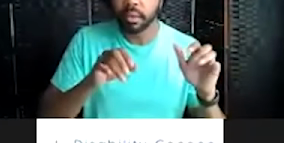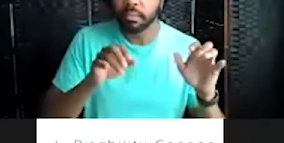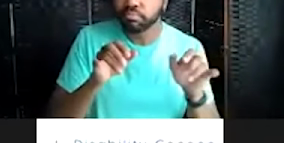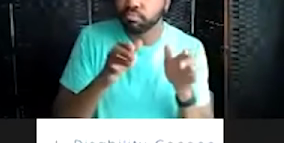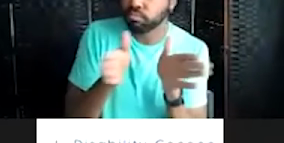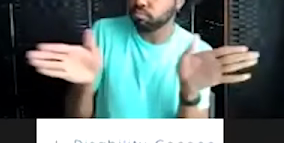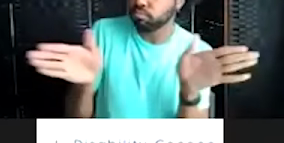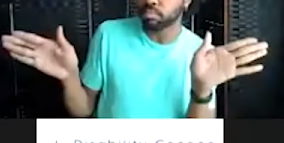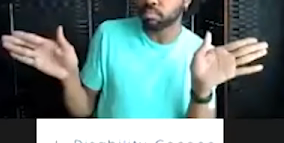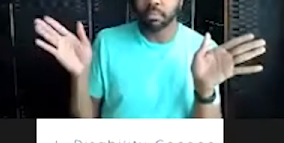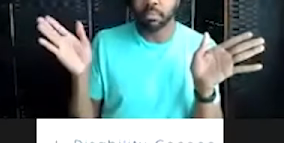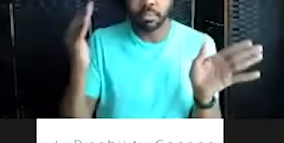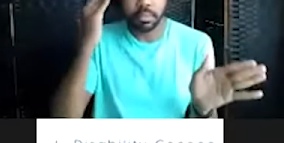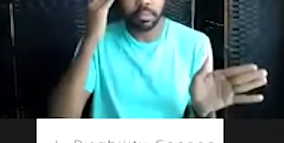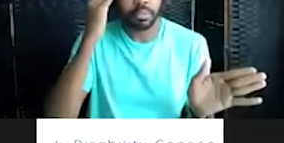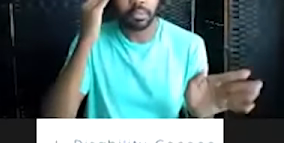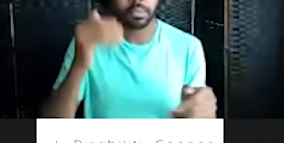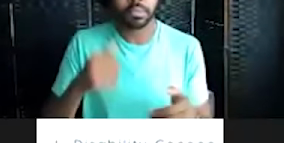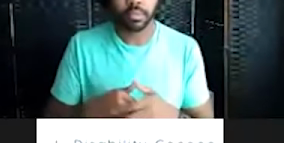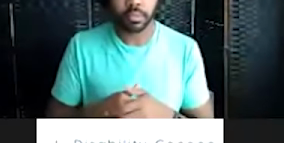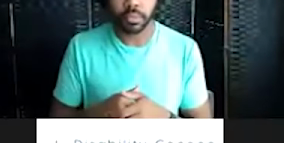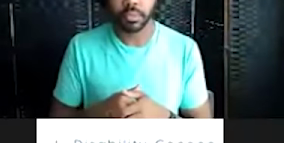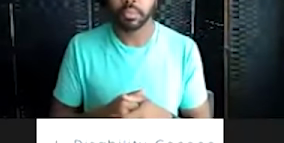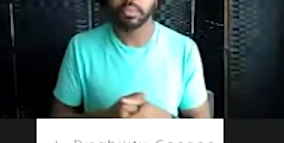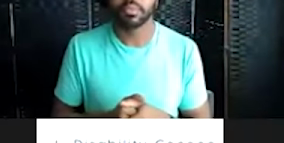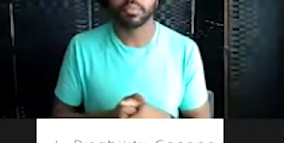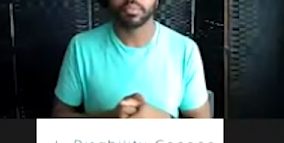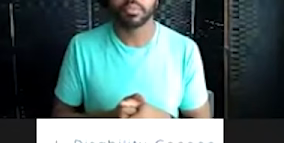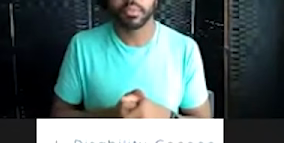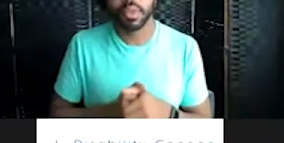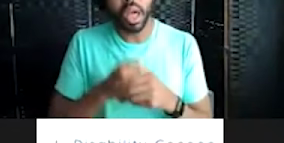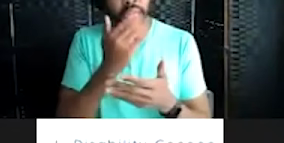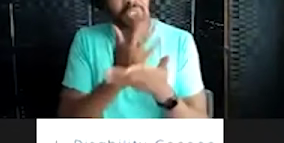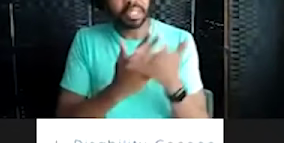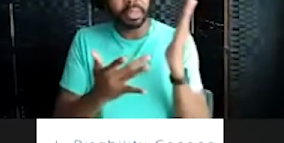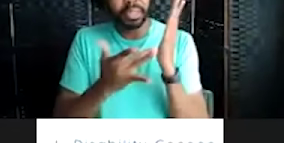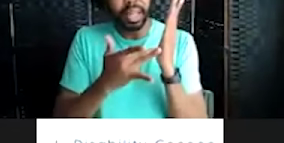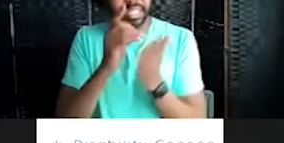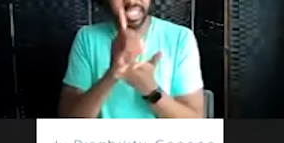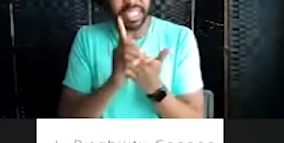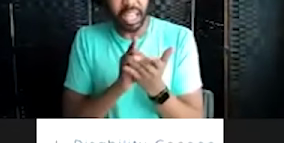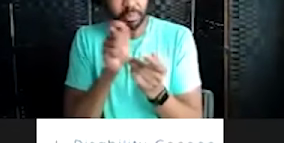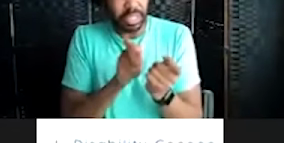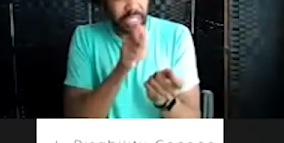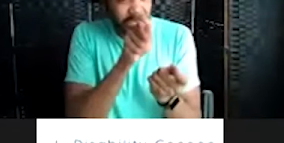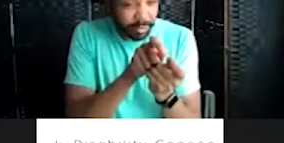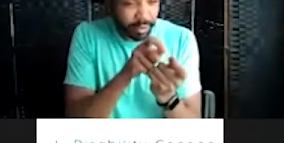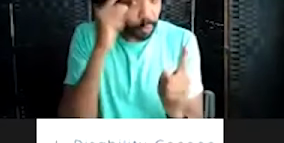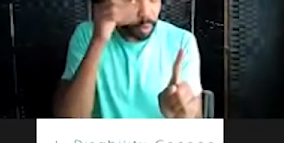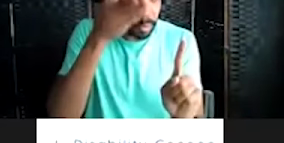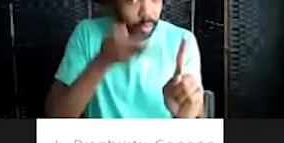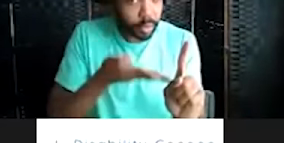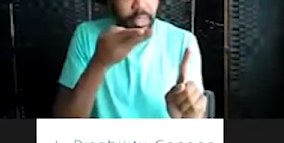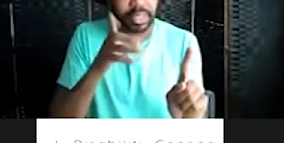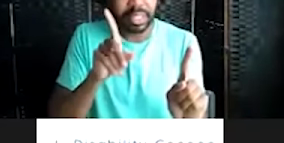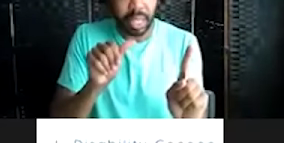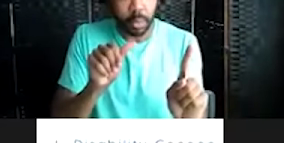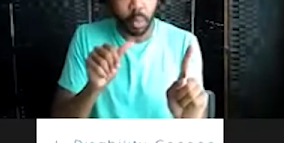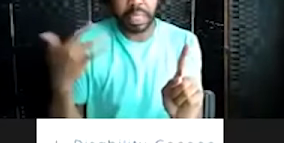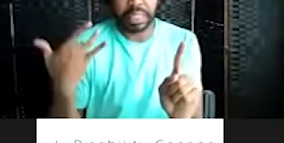so some of the technologies that were designed specifically for people with disabilities have a tendency to kind of make people stand